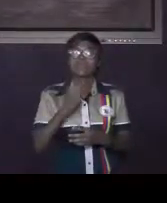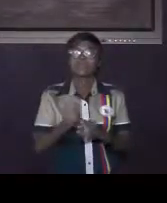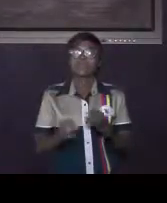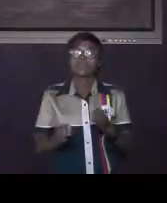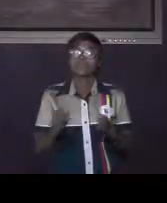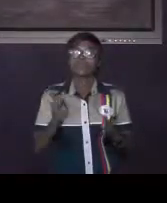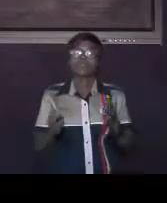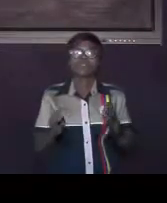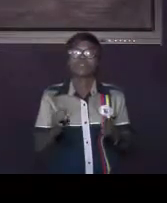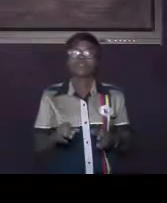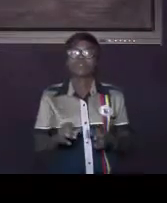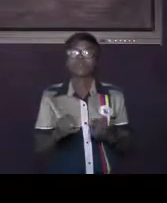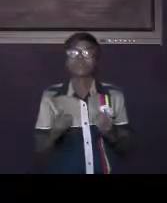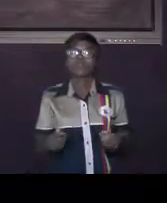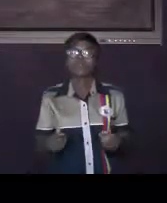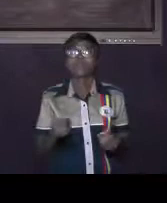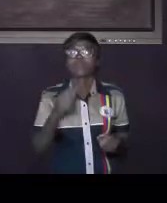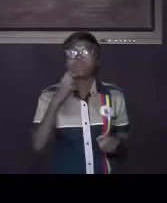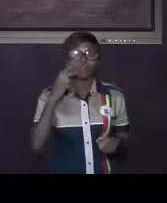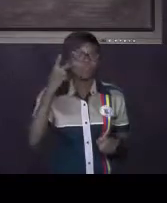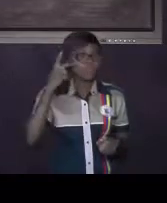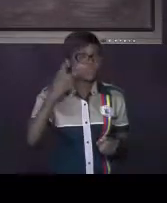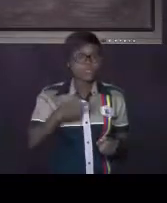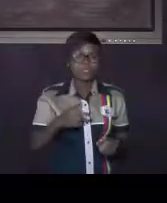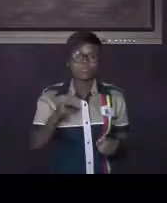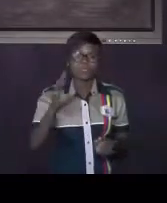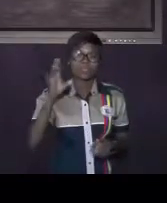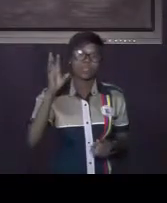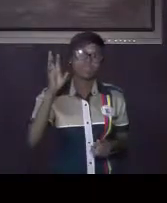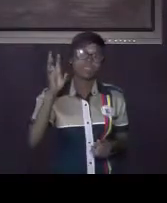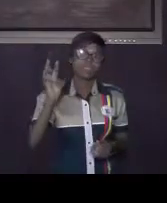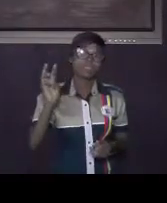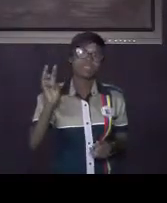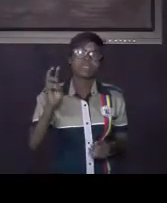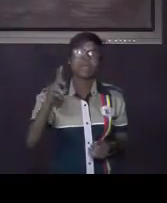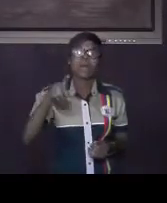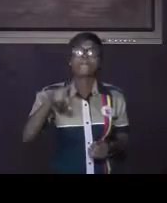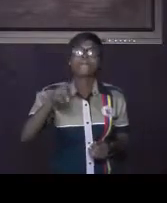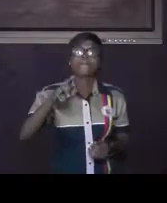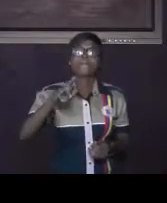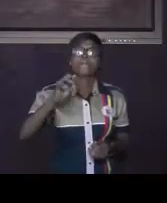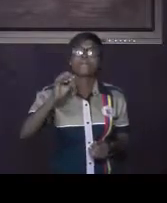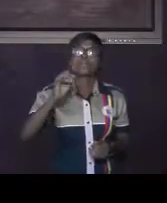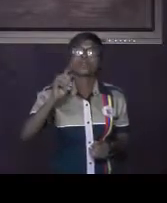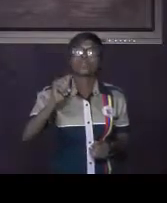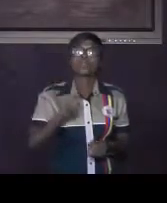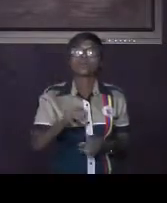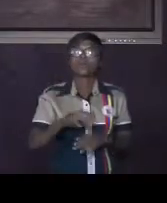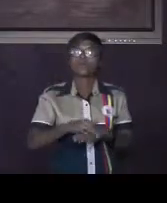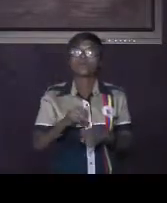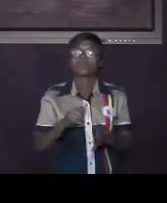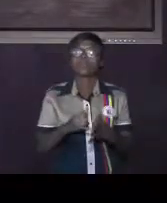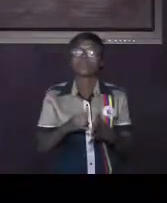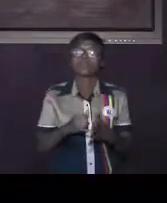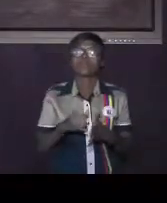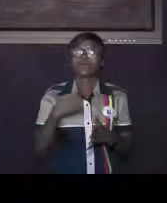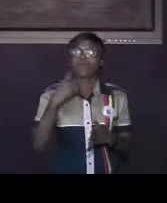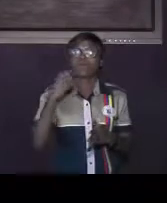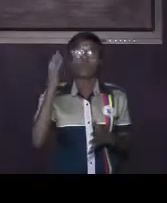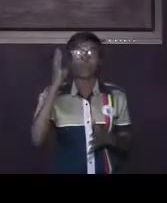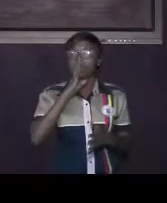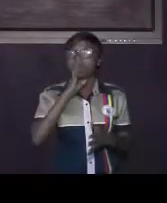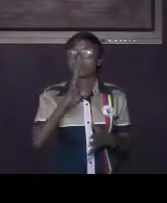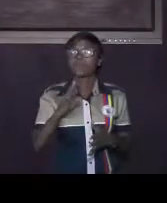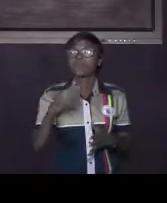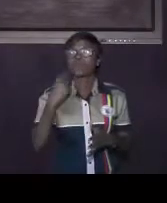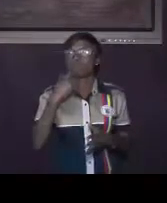fact, in 1 acre of land, you'll find 6 plots. But that is under the imperial unit system. We will